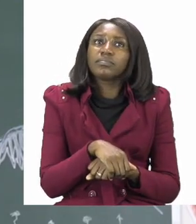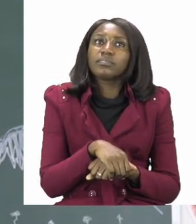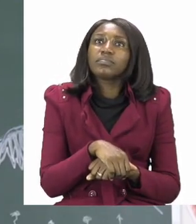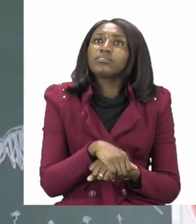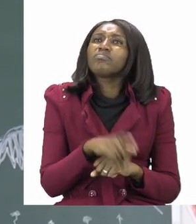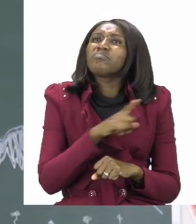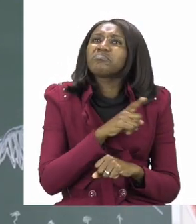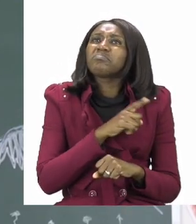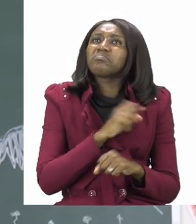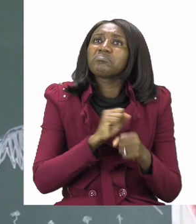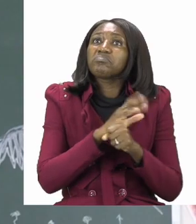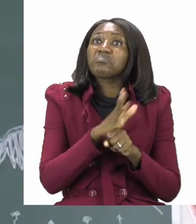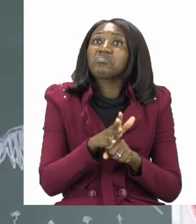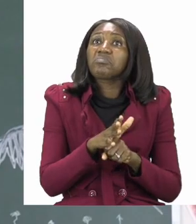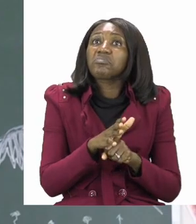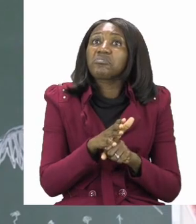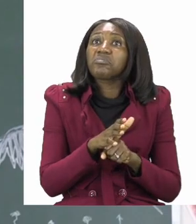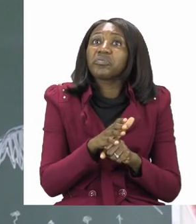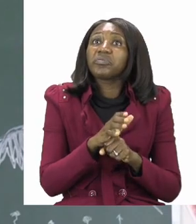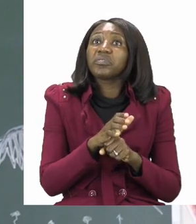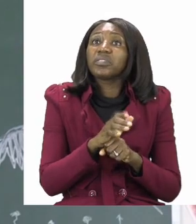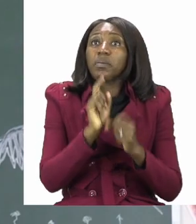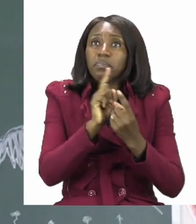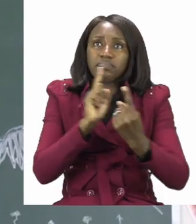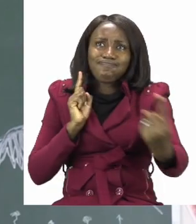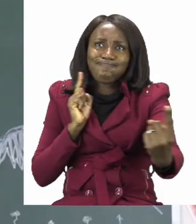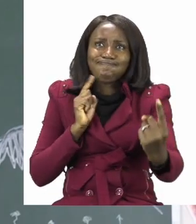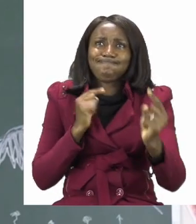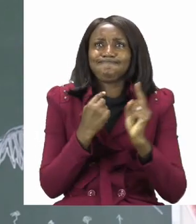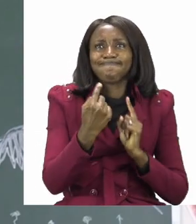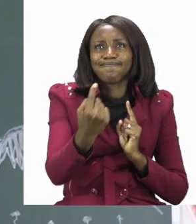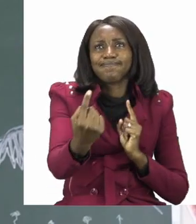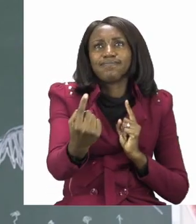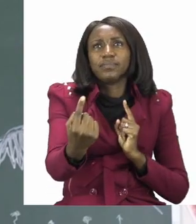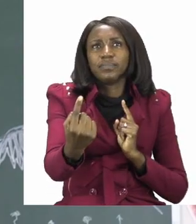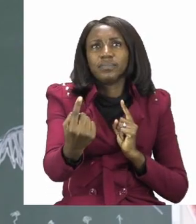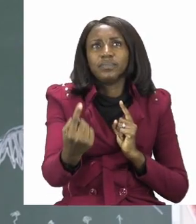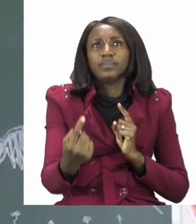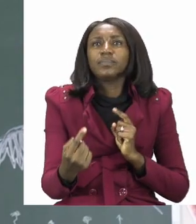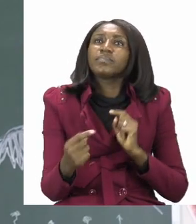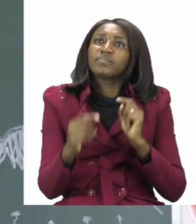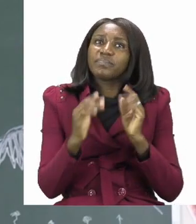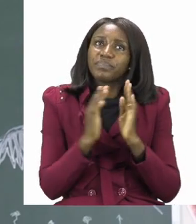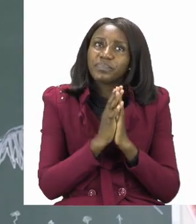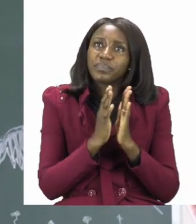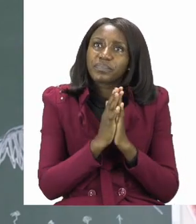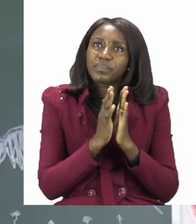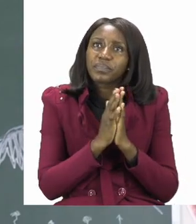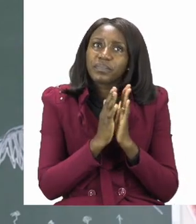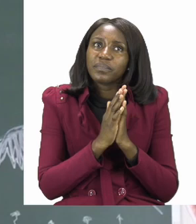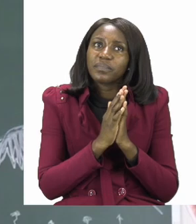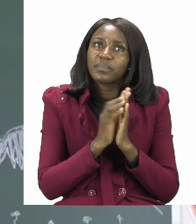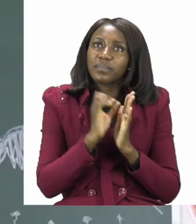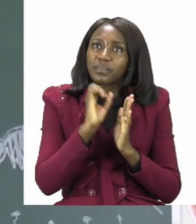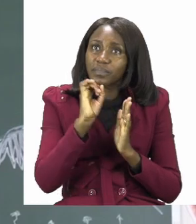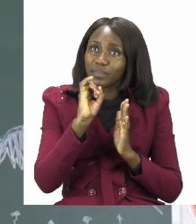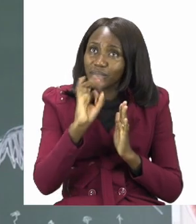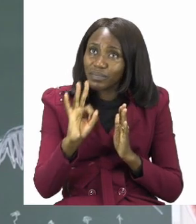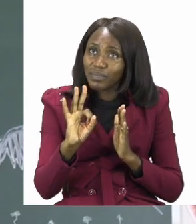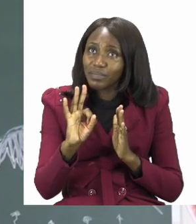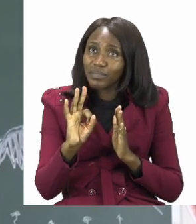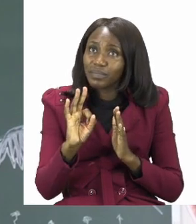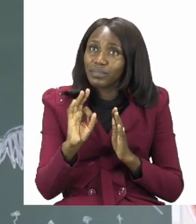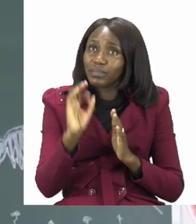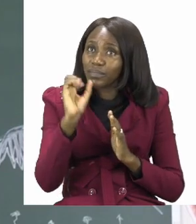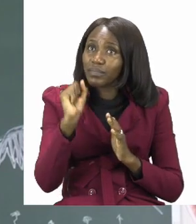because we need to maintain our social distancing. So make sure that if you are around someone you do